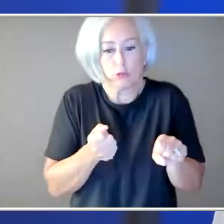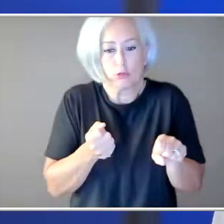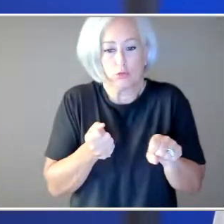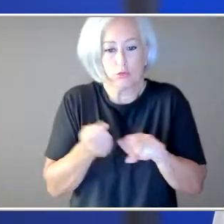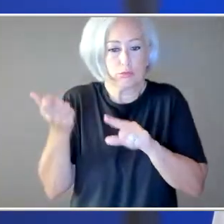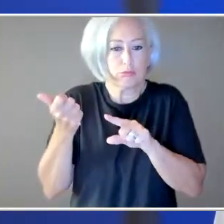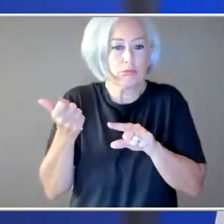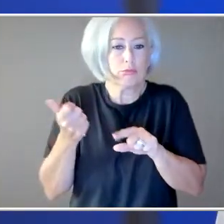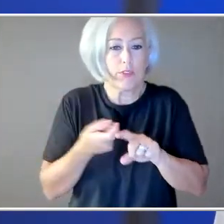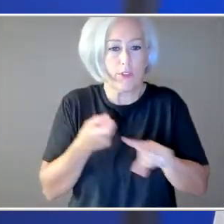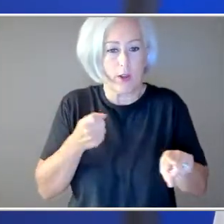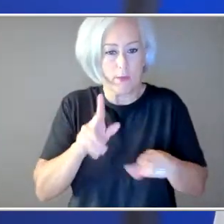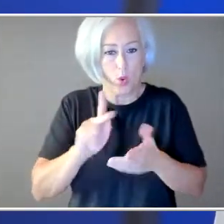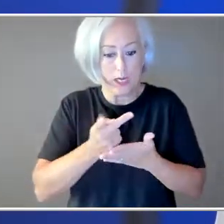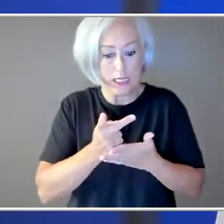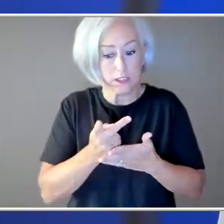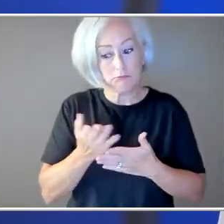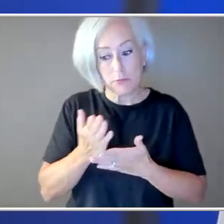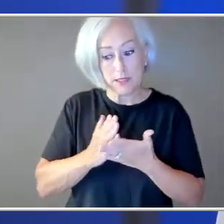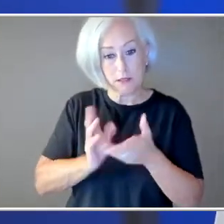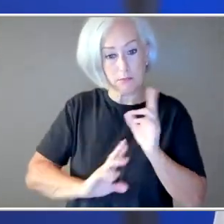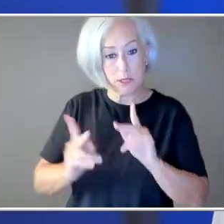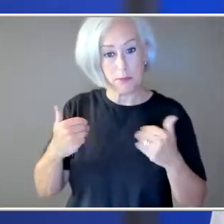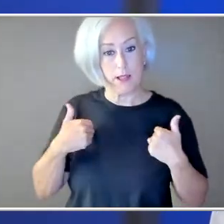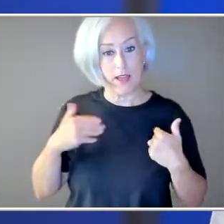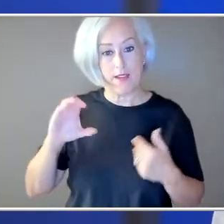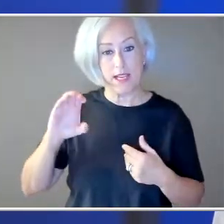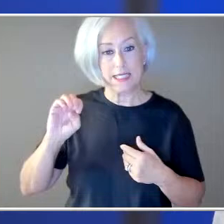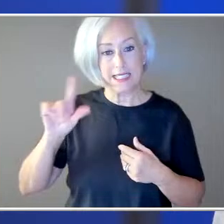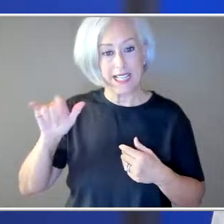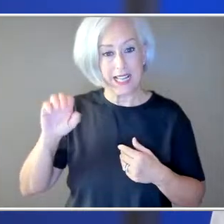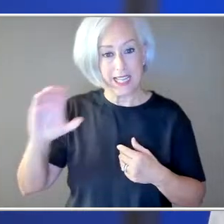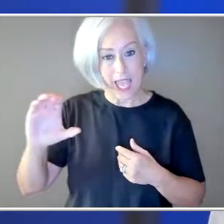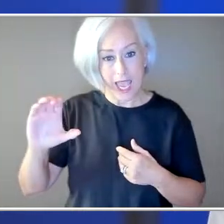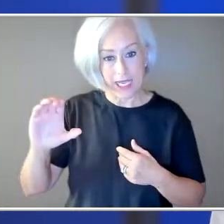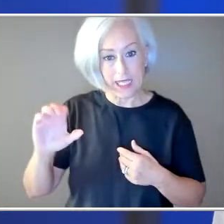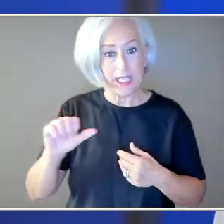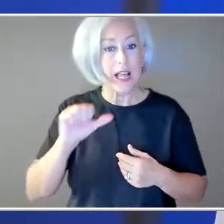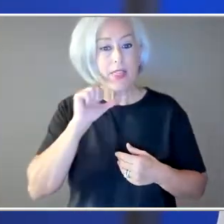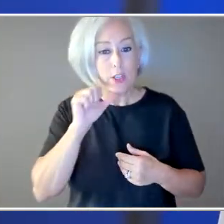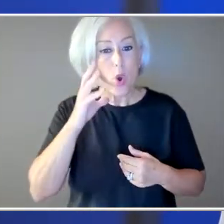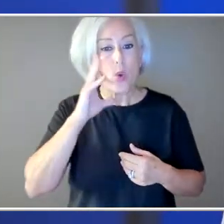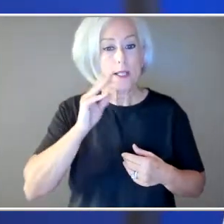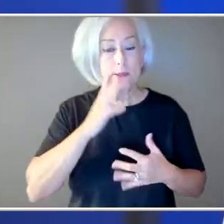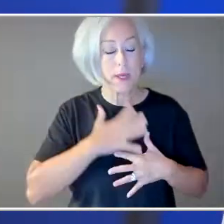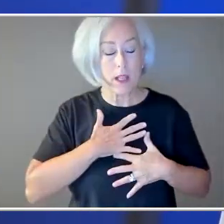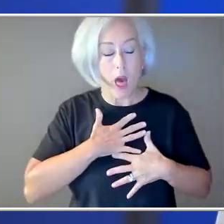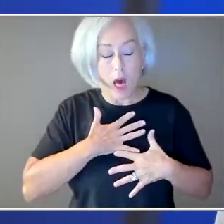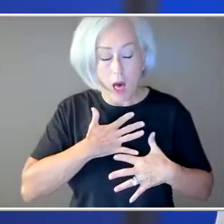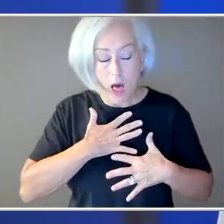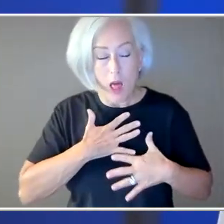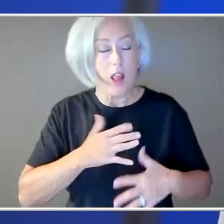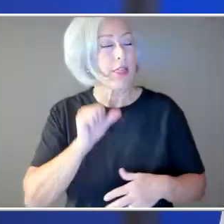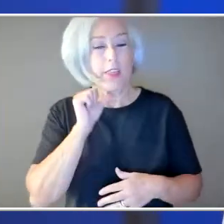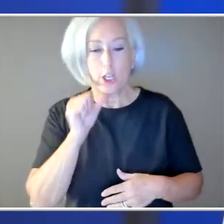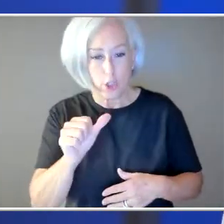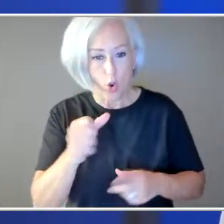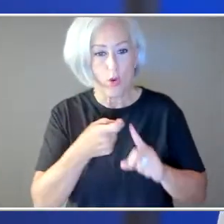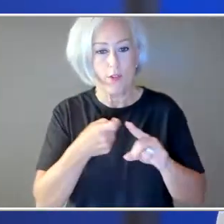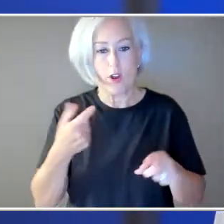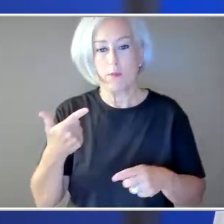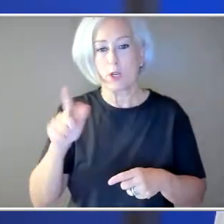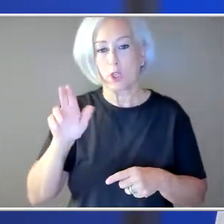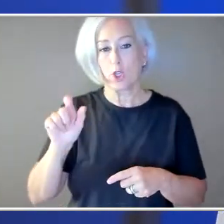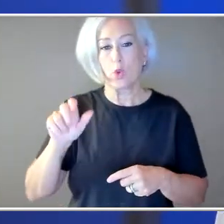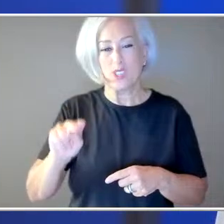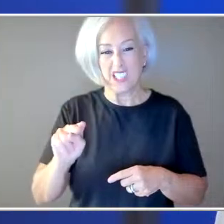people with celiac, while they don't have anaphylaxis from eating gluten, they feel miserable